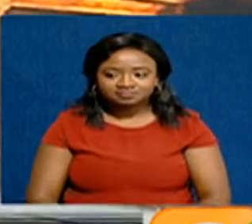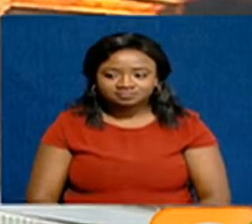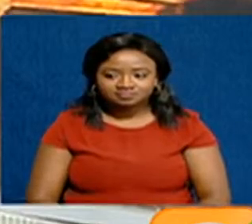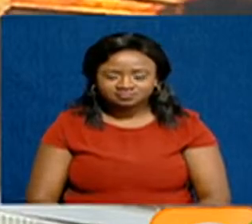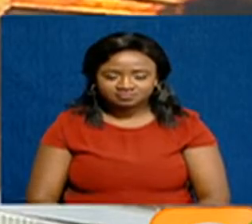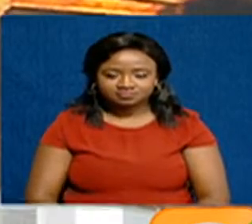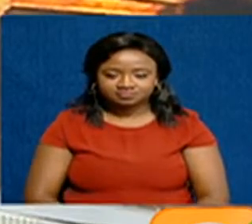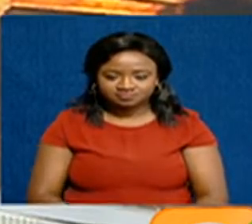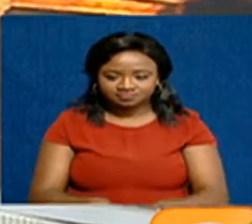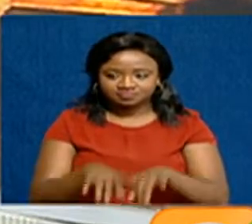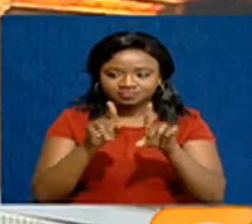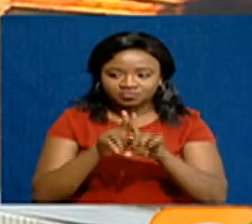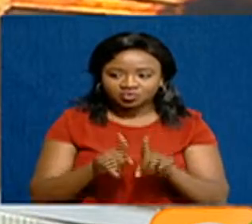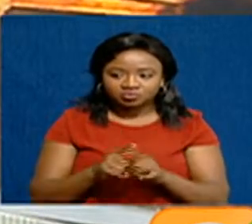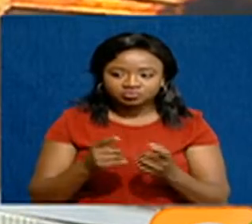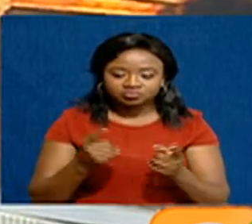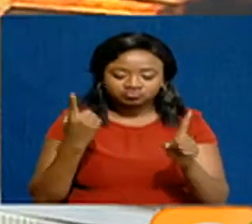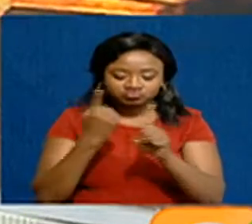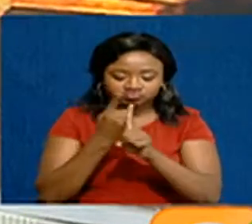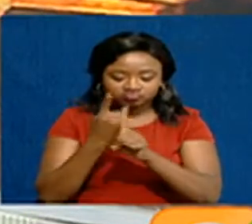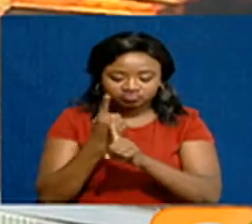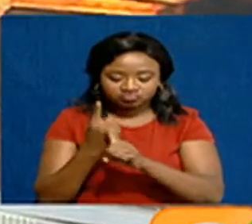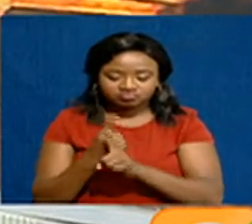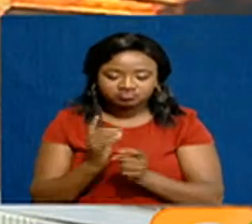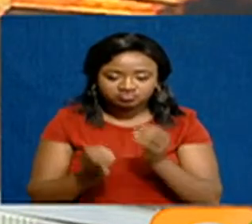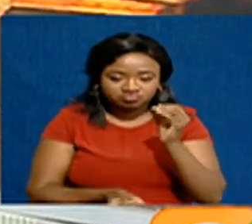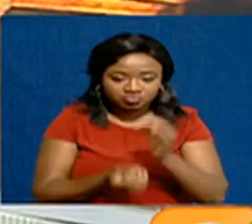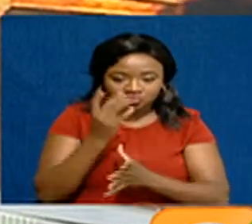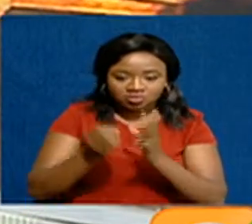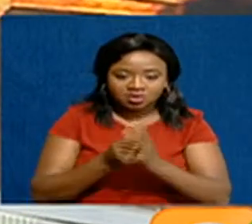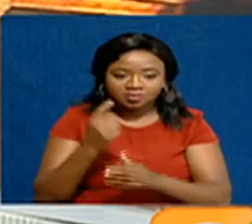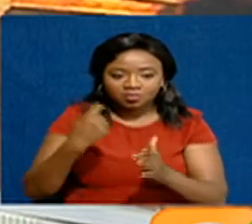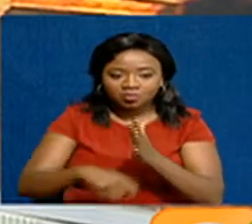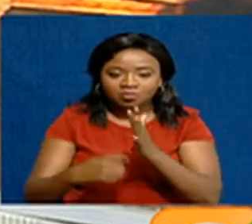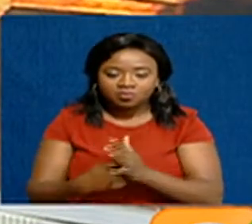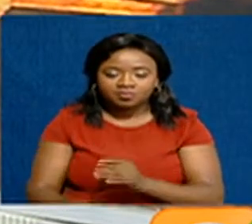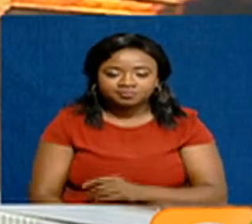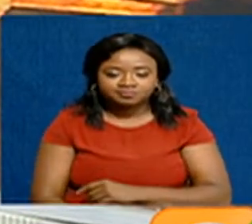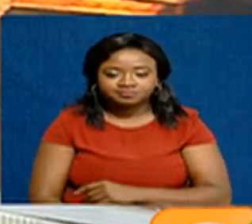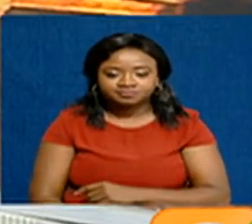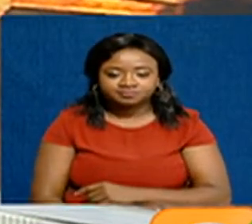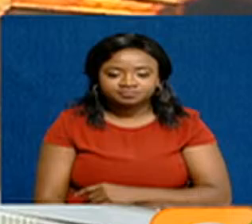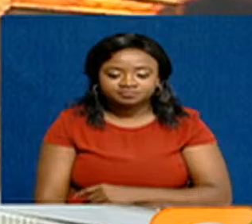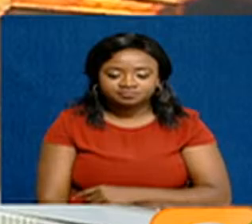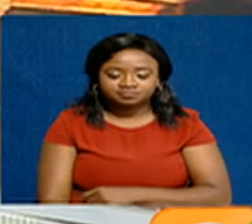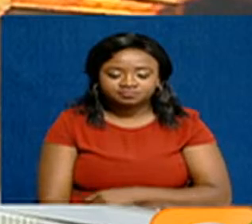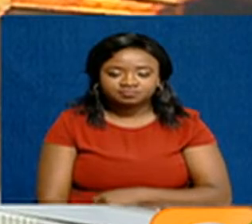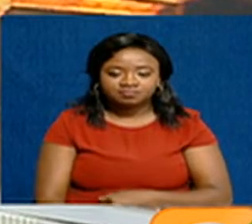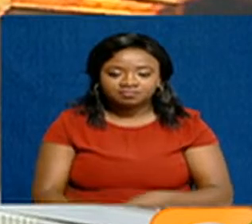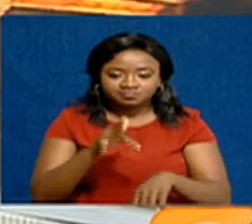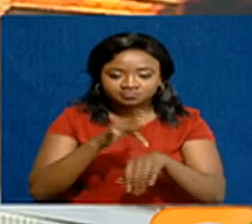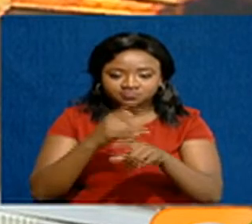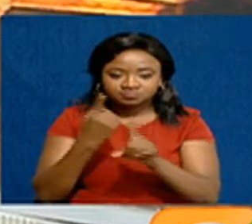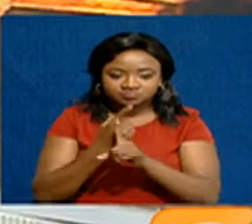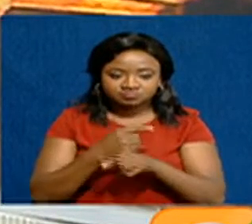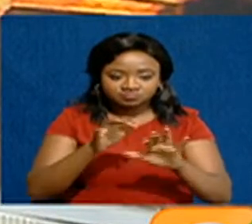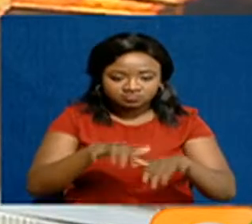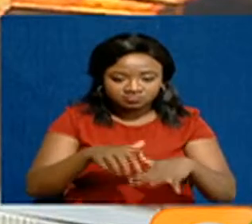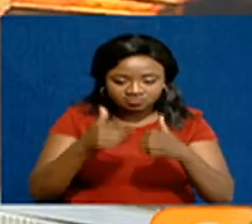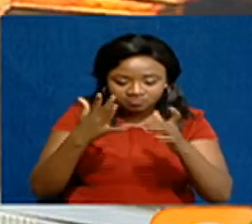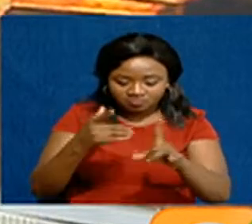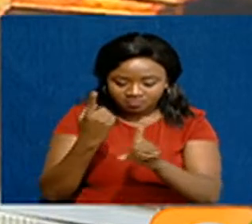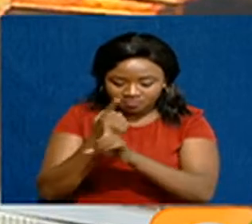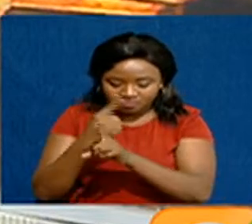Weekly feature Smart Farm, and high energy and production costs are pushing poultry farmers to eco-friendly and cost-effective